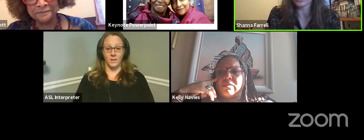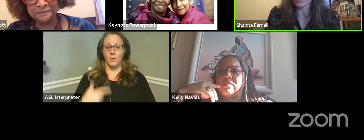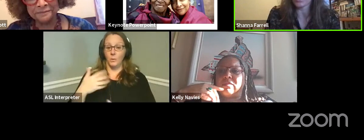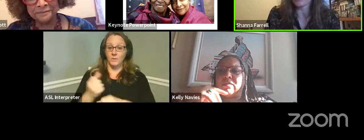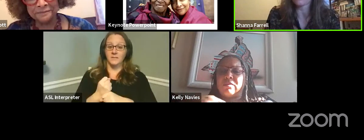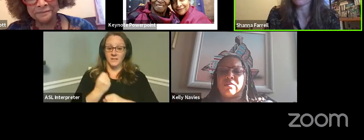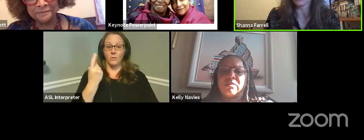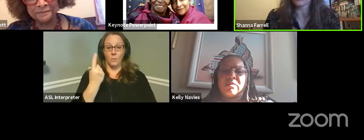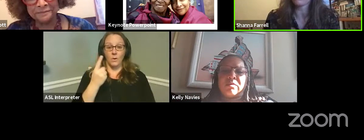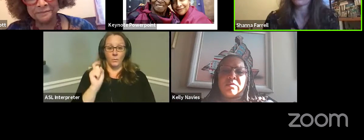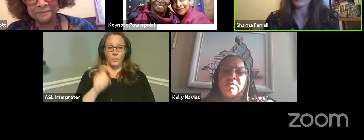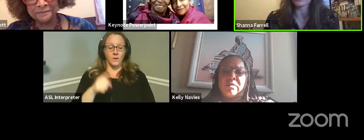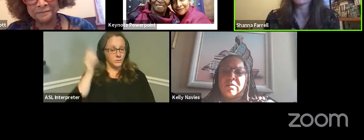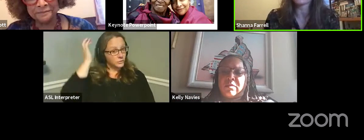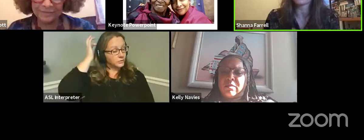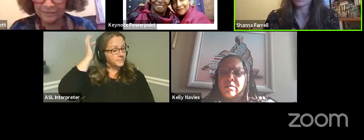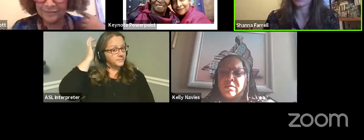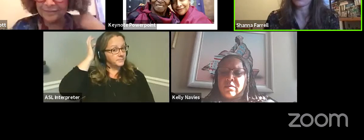question